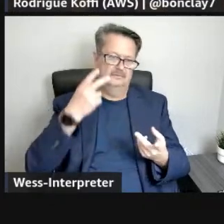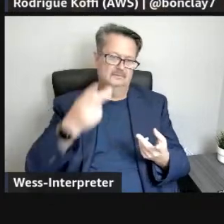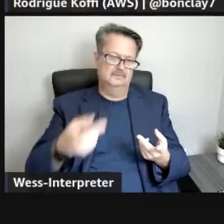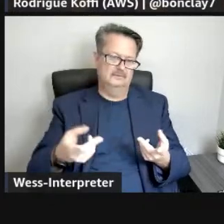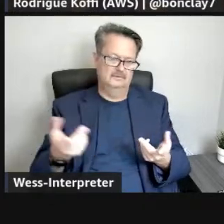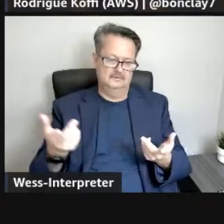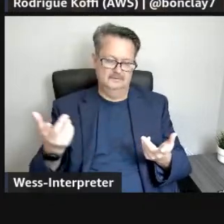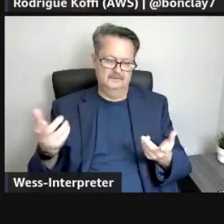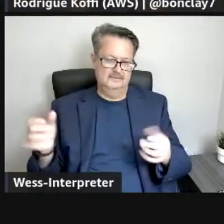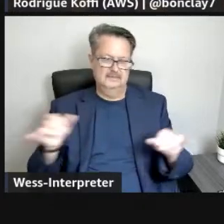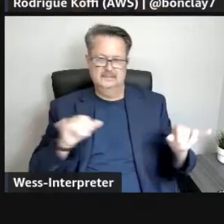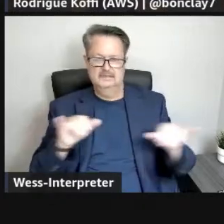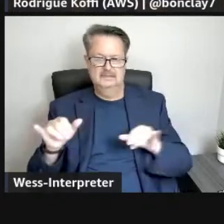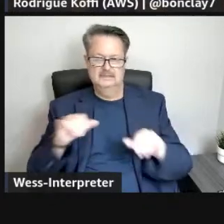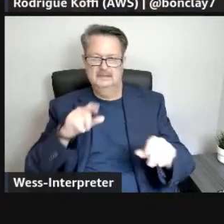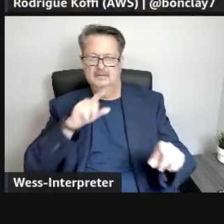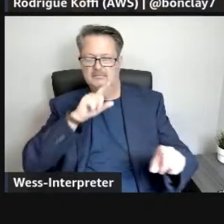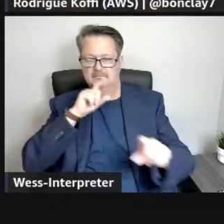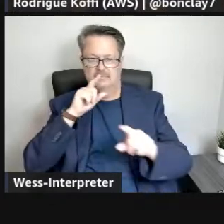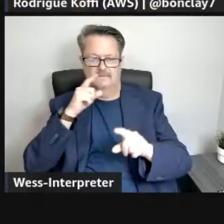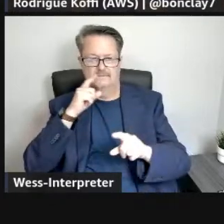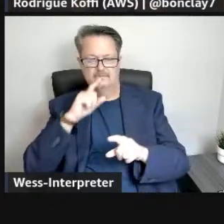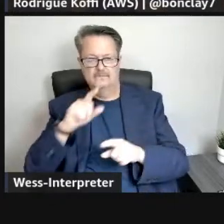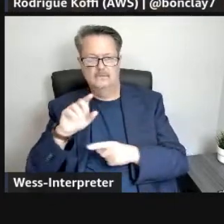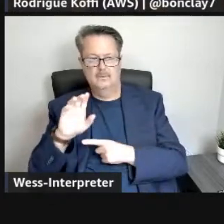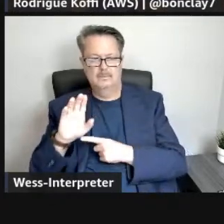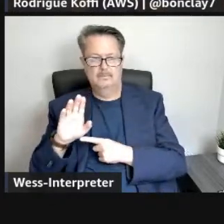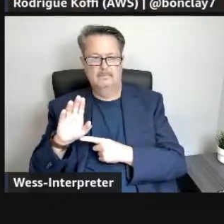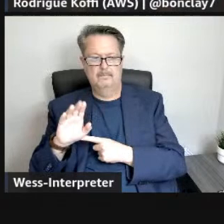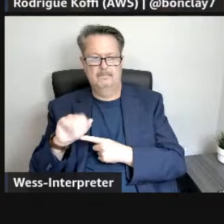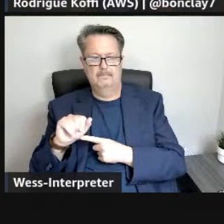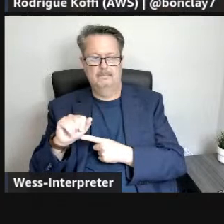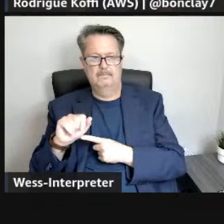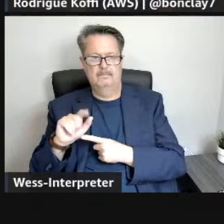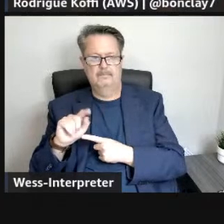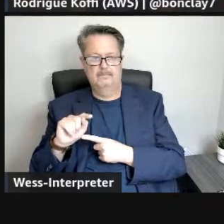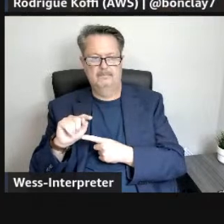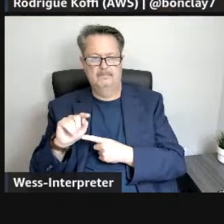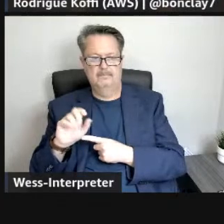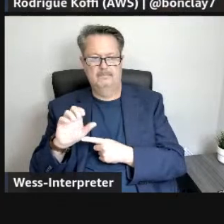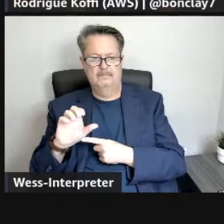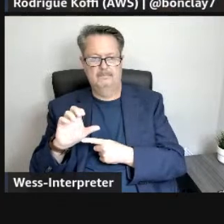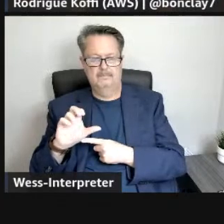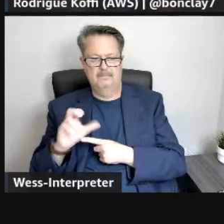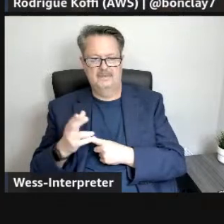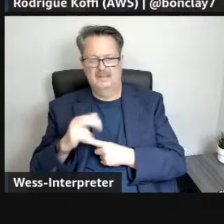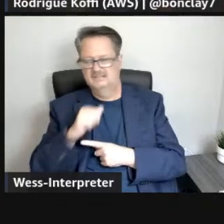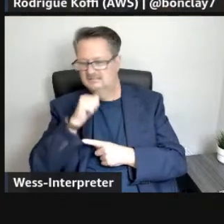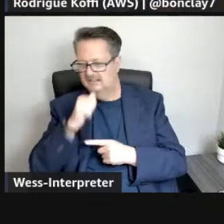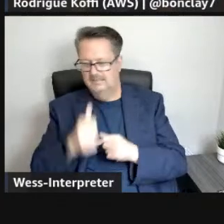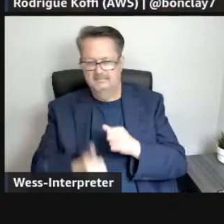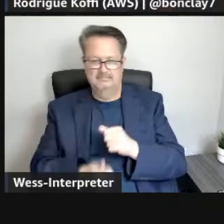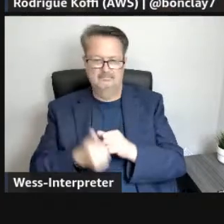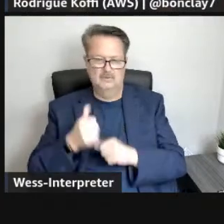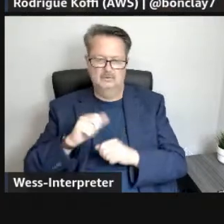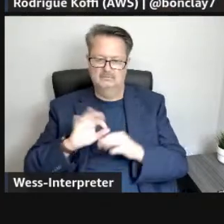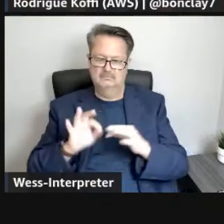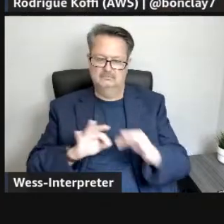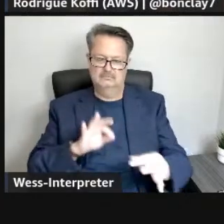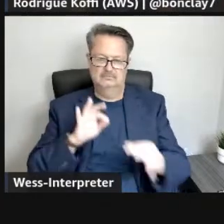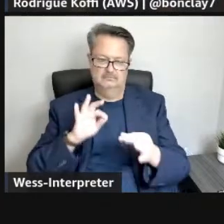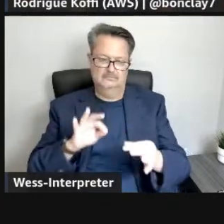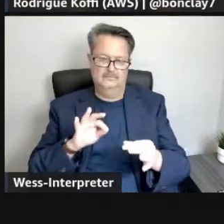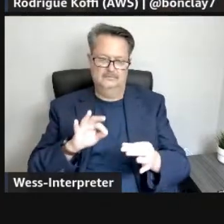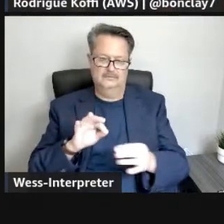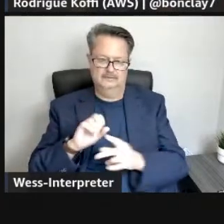process is responsible for batching, retrying, and so on, which is really not the most ideal situation that you want to be in. The agent mode, or